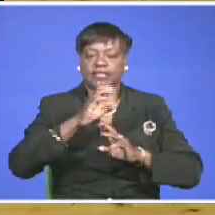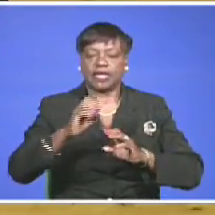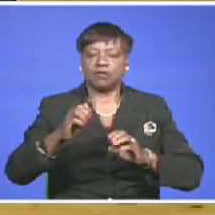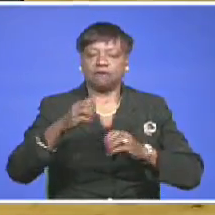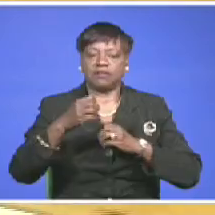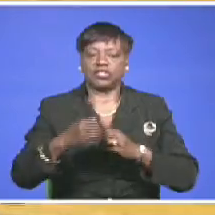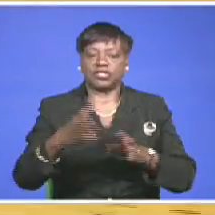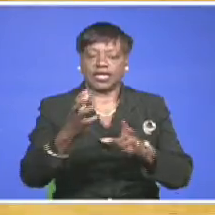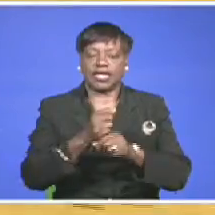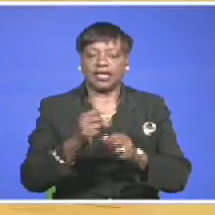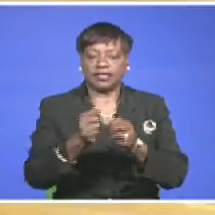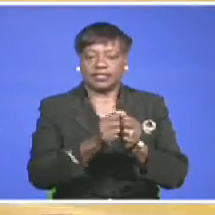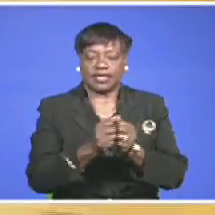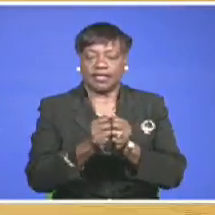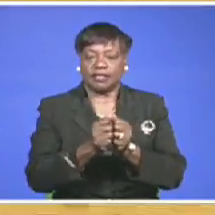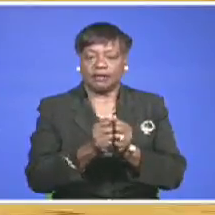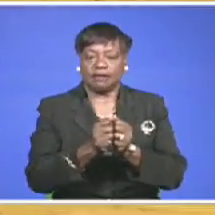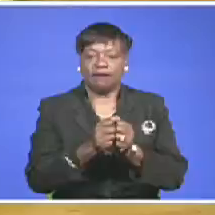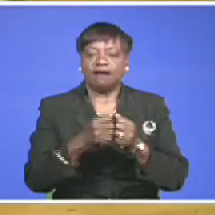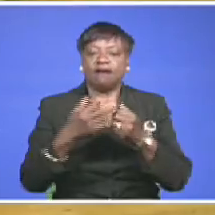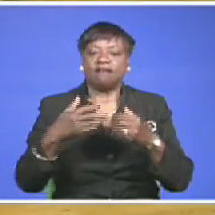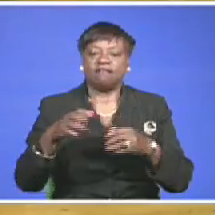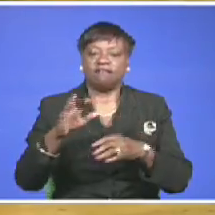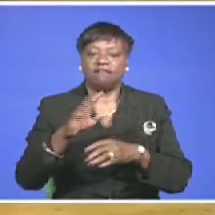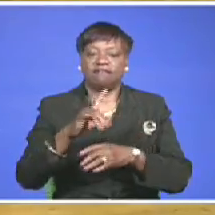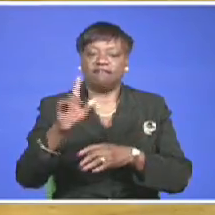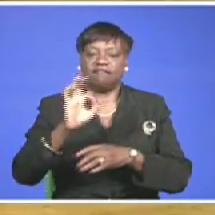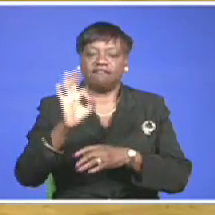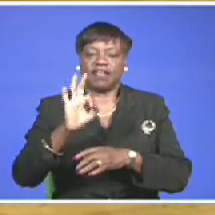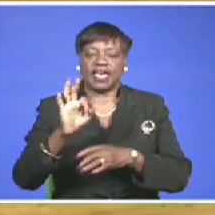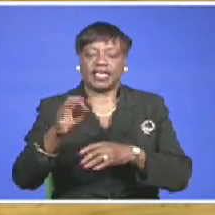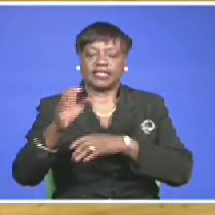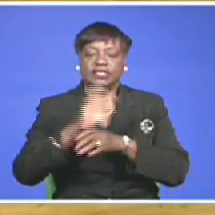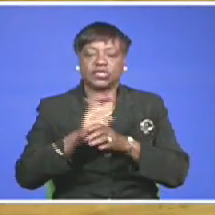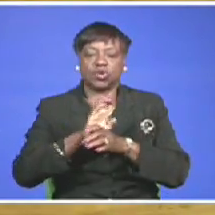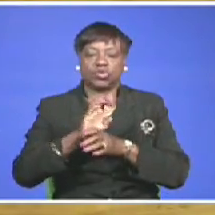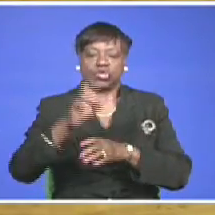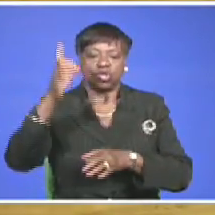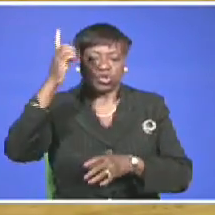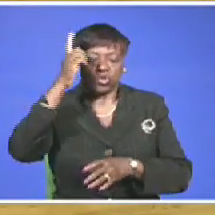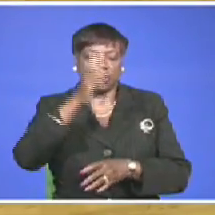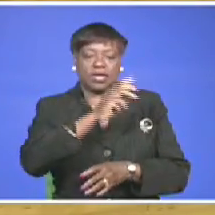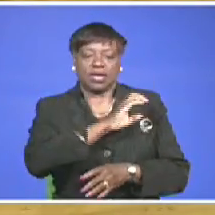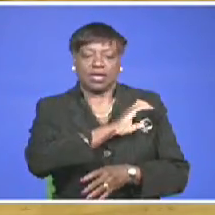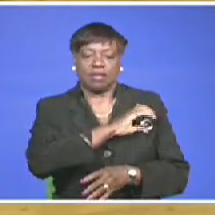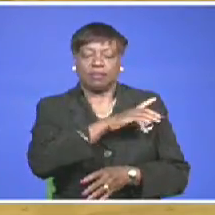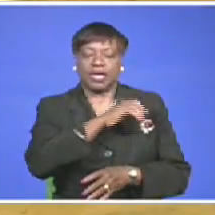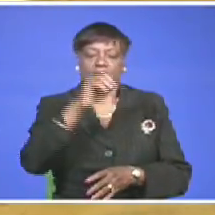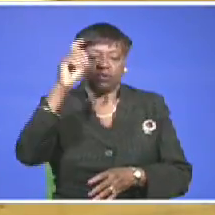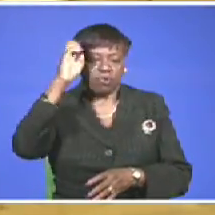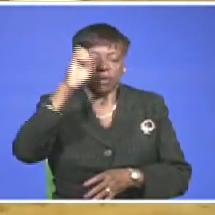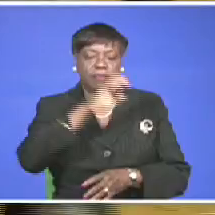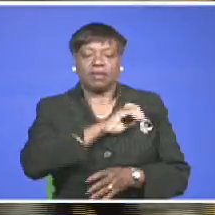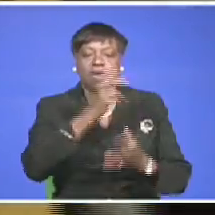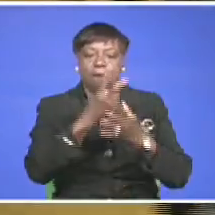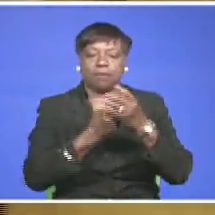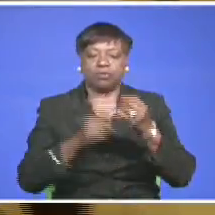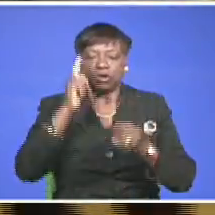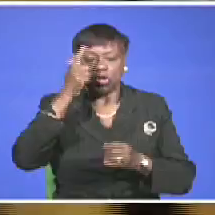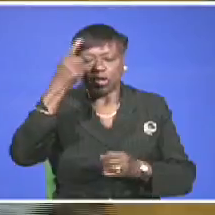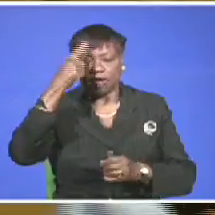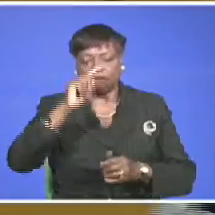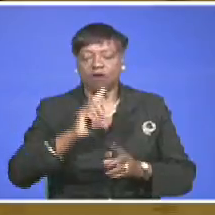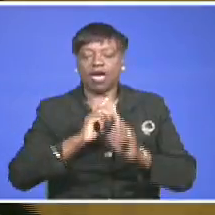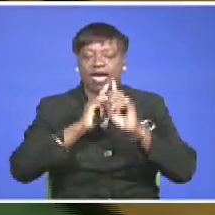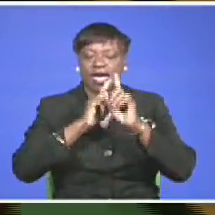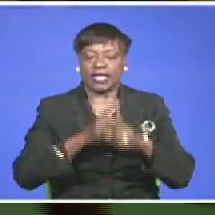together. Flyers coach Donnie Culmer and Stampers coach Roland Evans both looking for some answers.